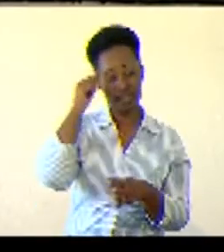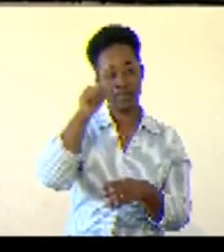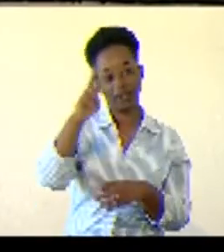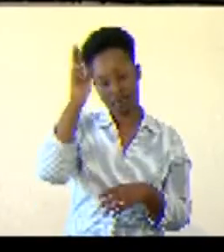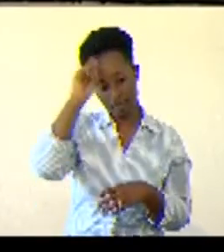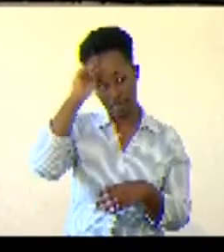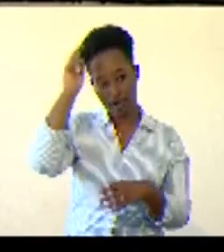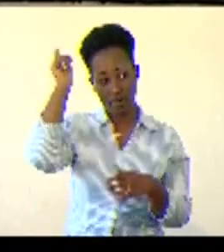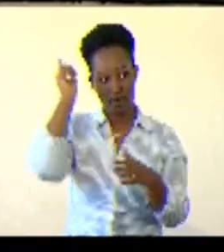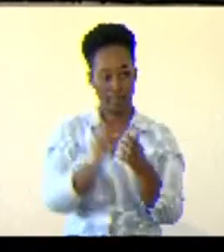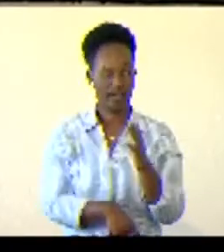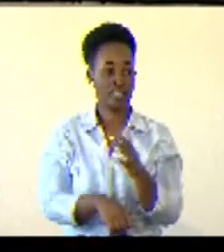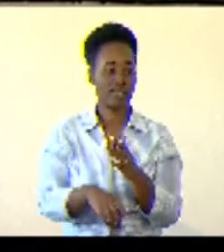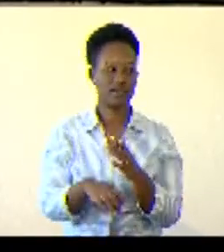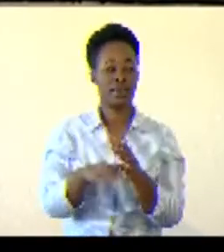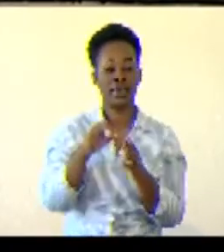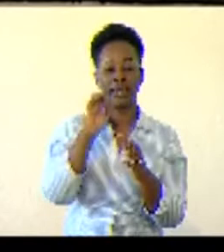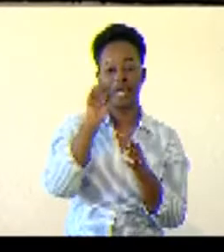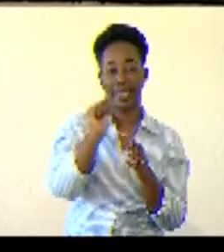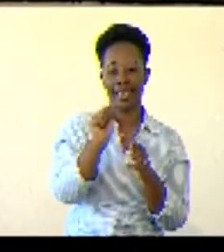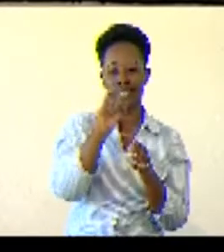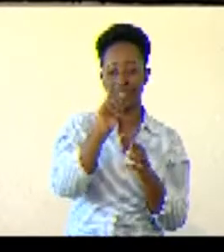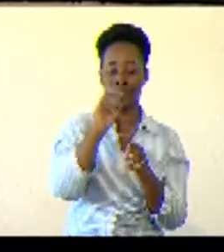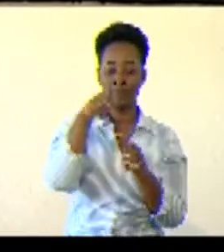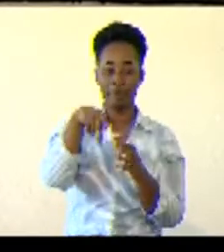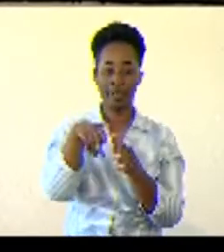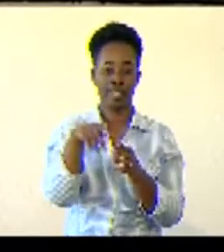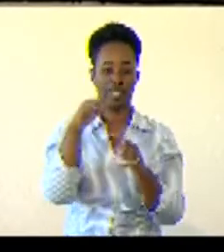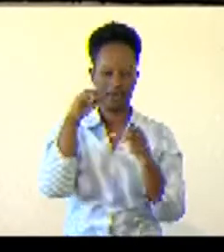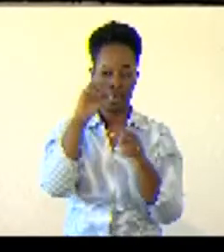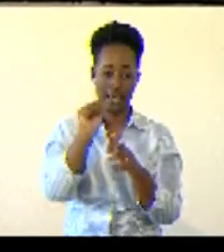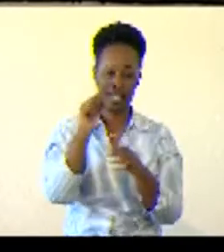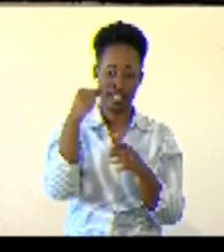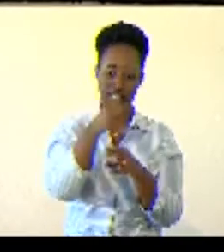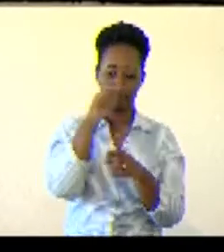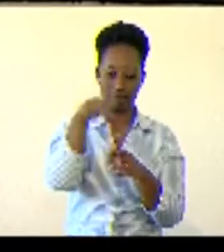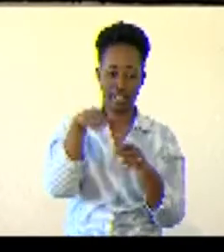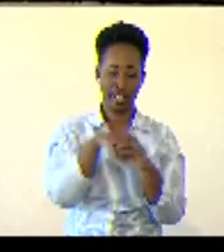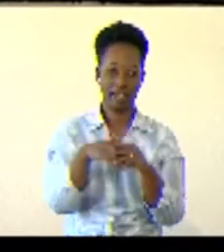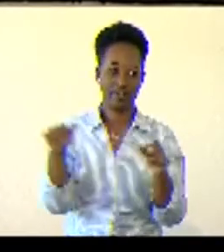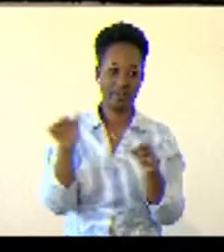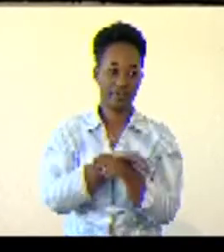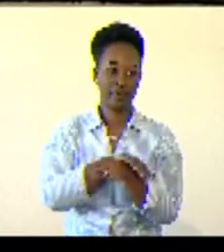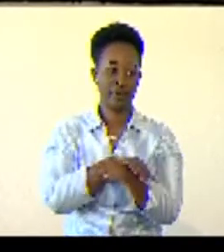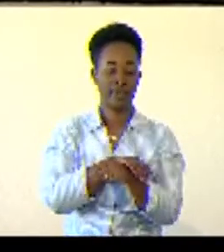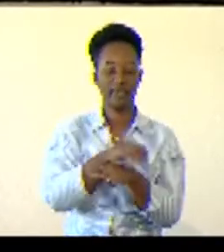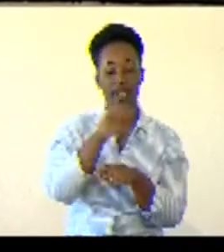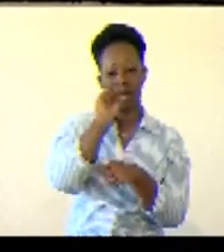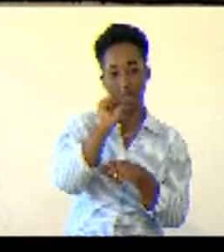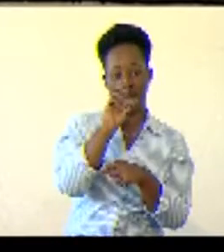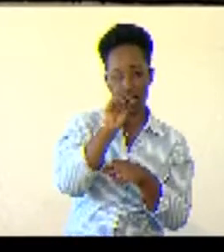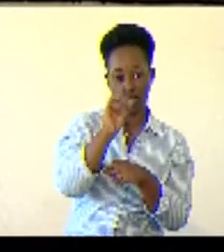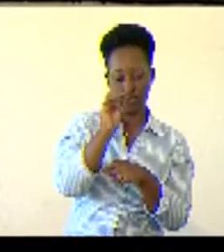what is ATP in full. Student, I mentioned ATP in full is adenosine